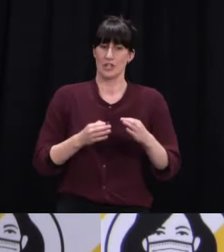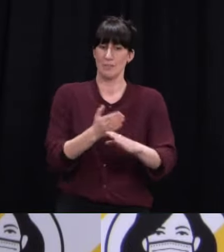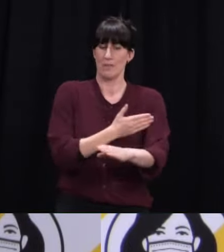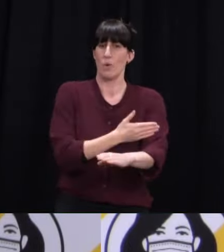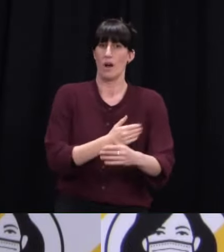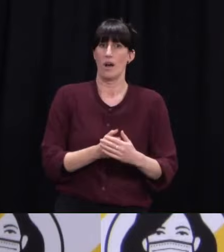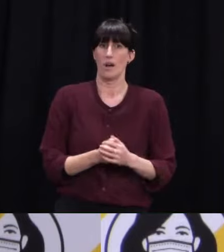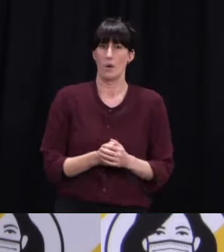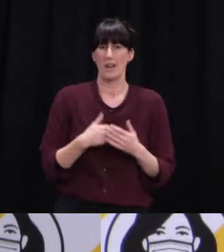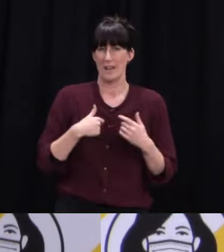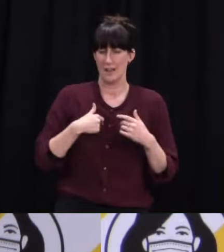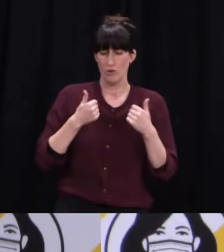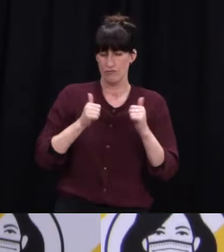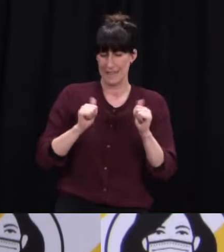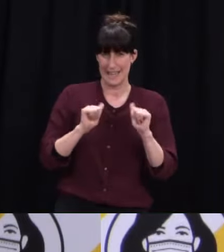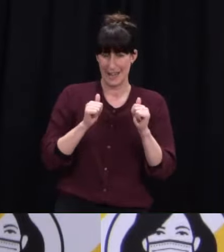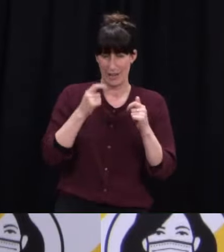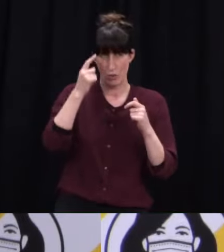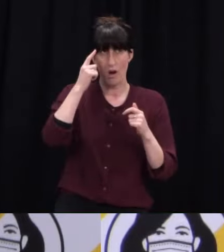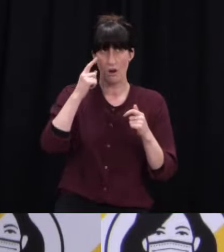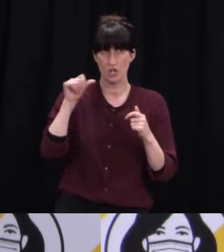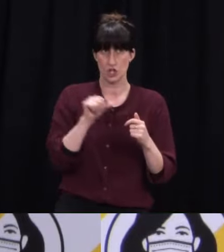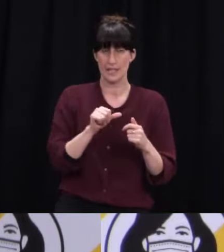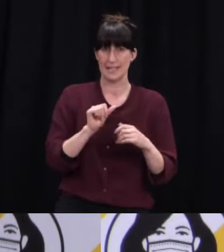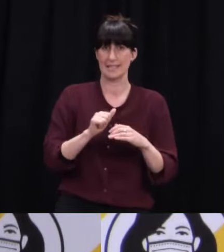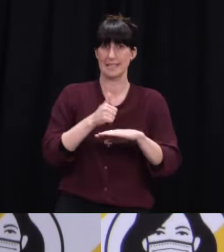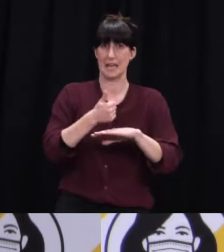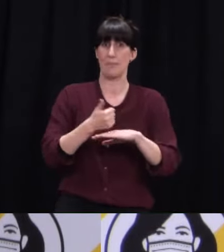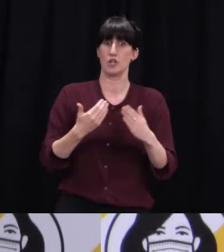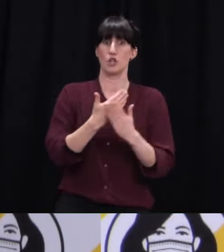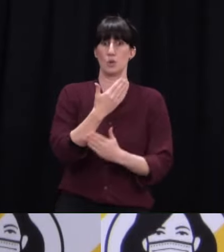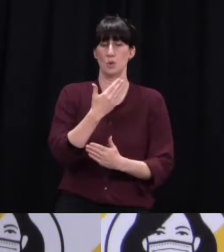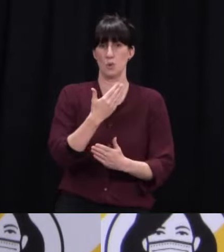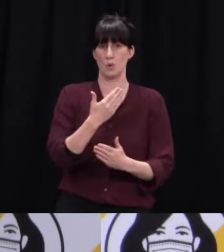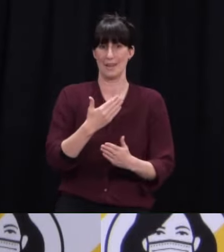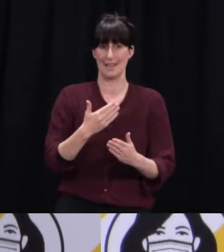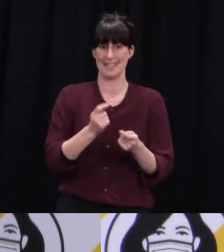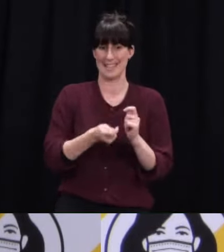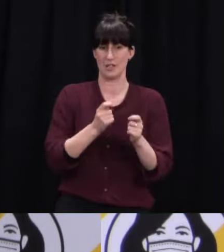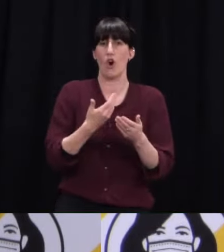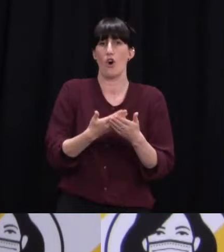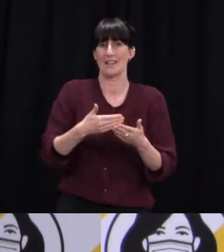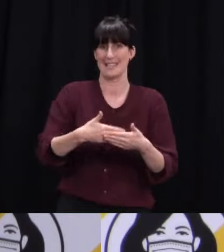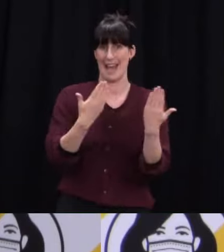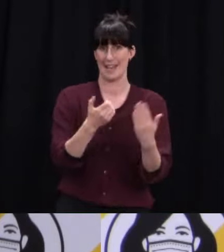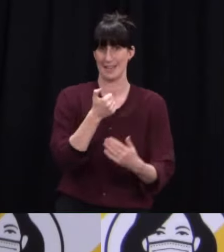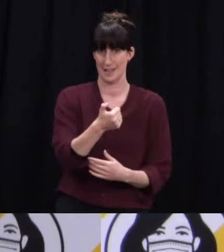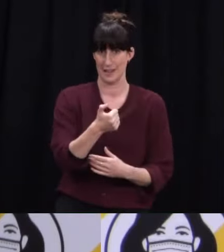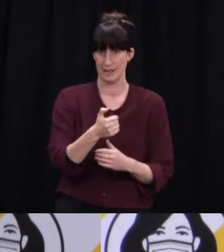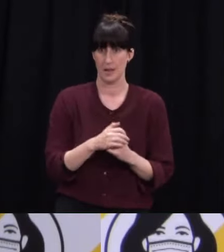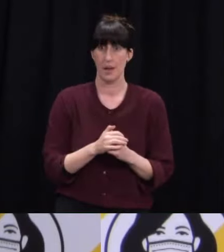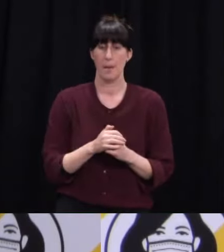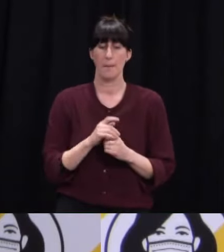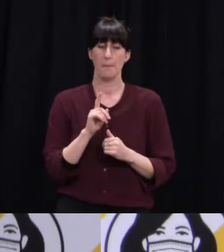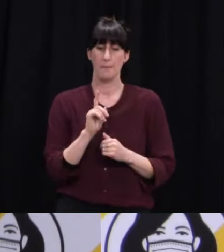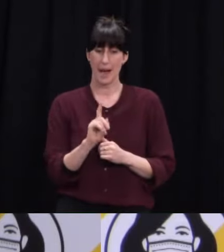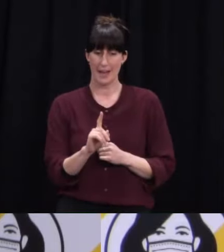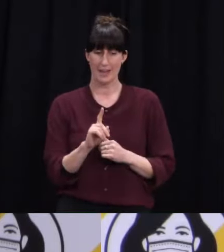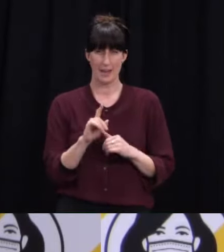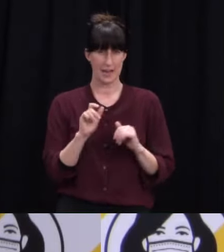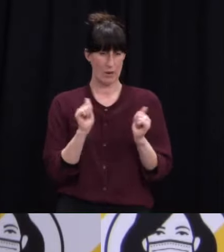had been looking at anyway, but I'm just saying that what we're doing is bringing it in now because we have seen this incident of